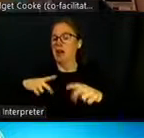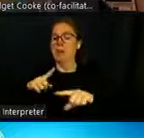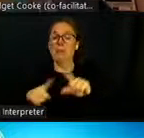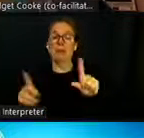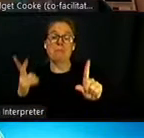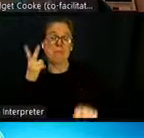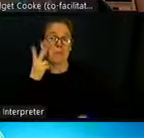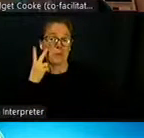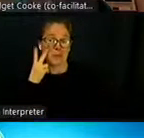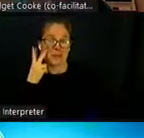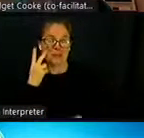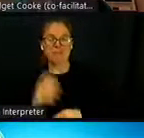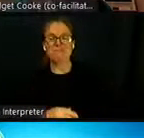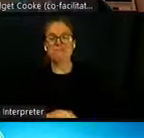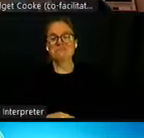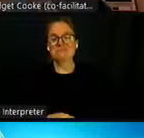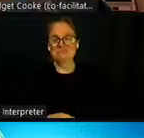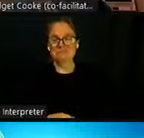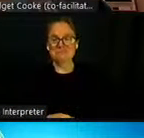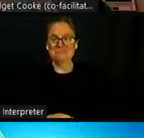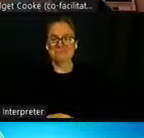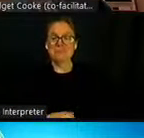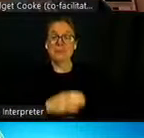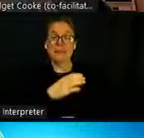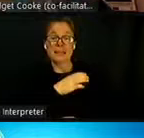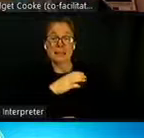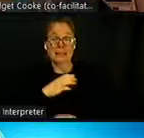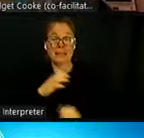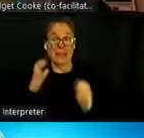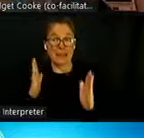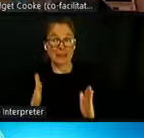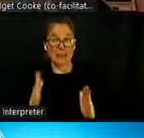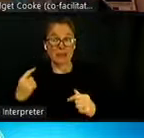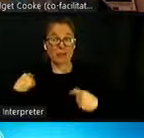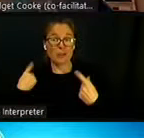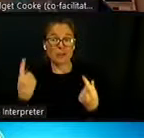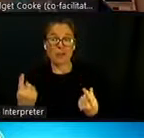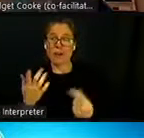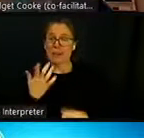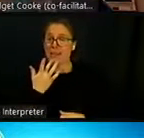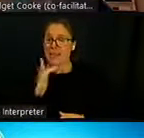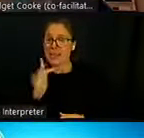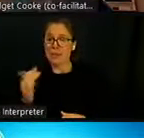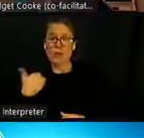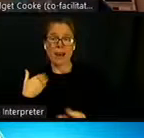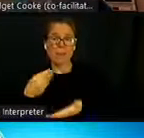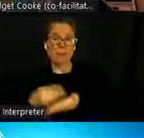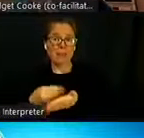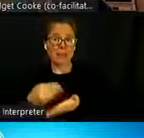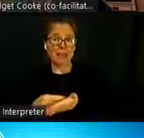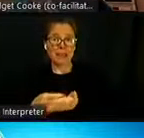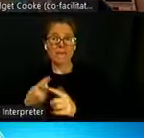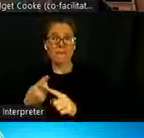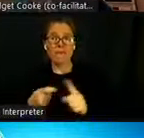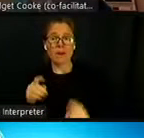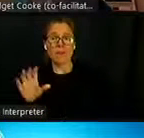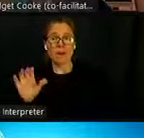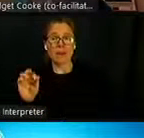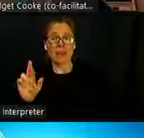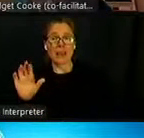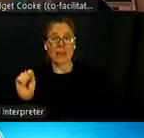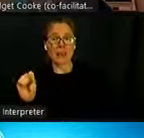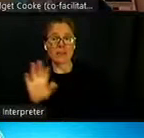a commission, we've been very blessed to have CARES money allocated directly to us, about